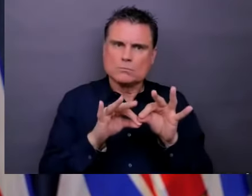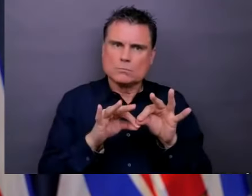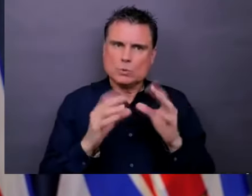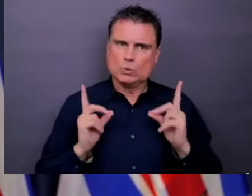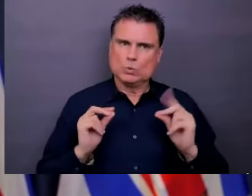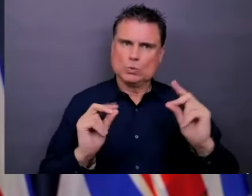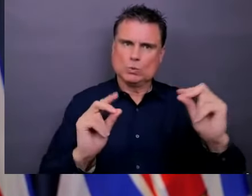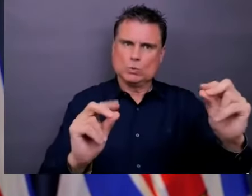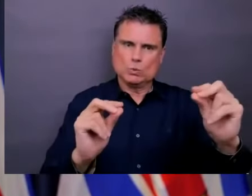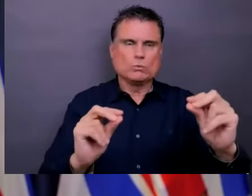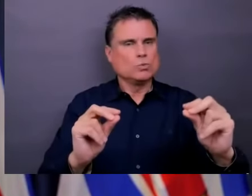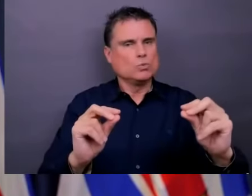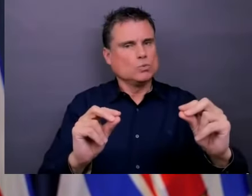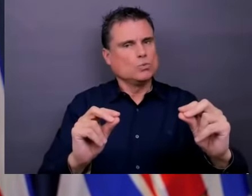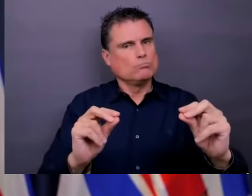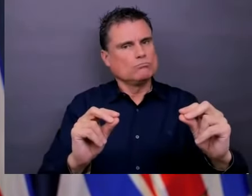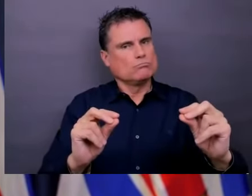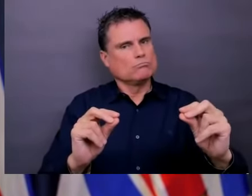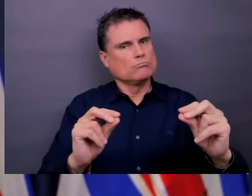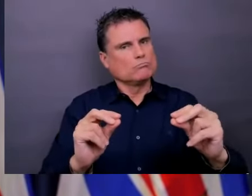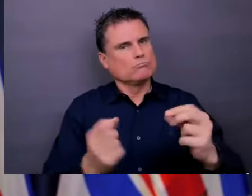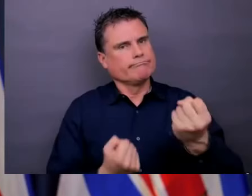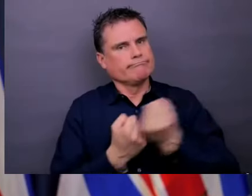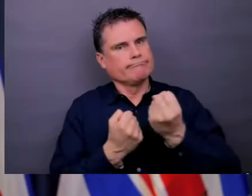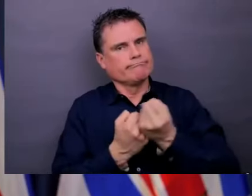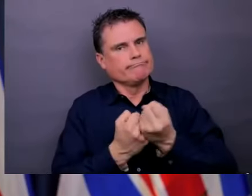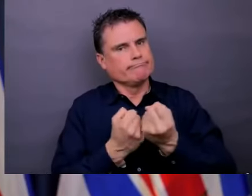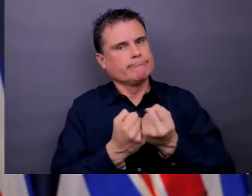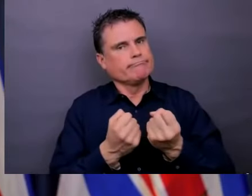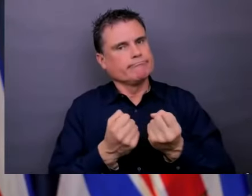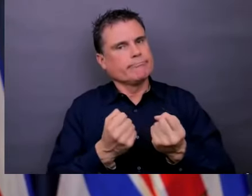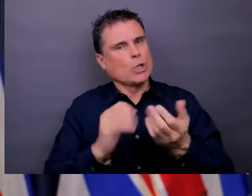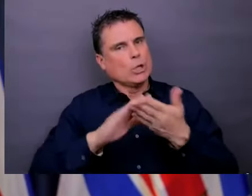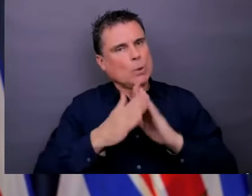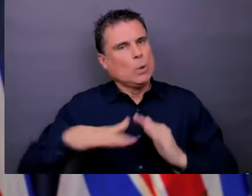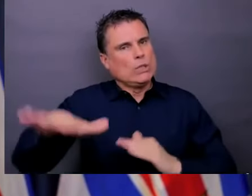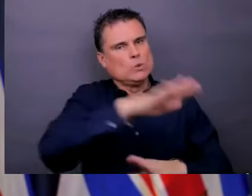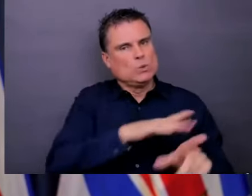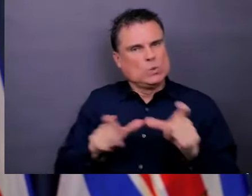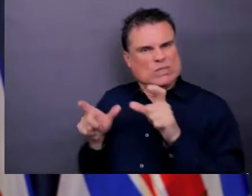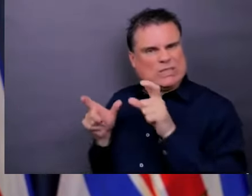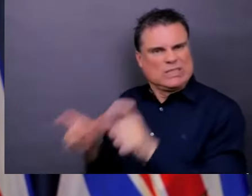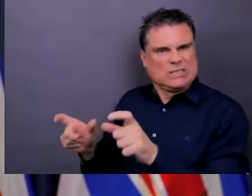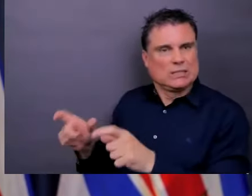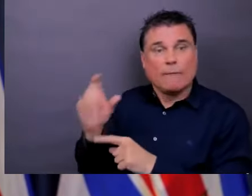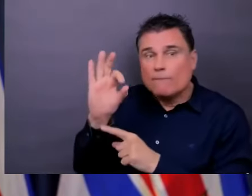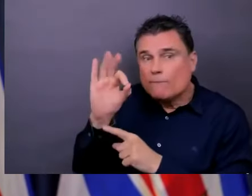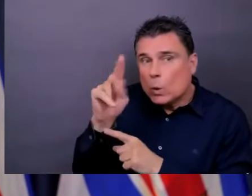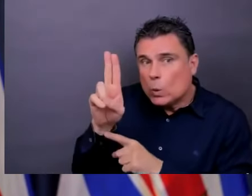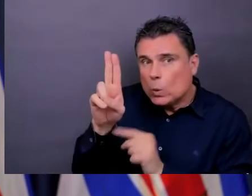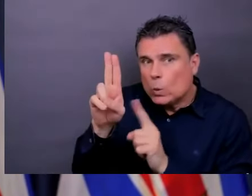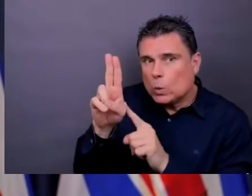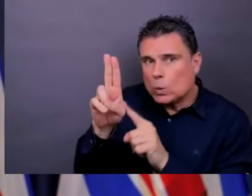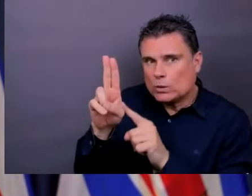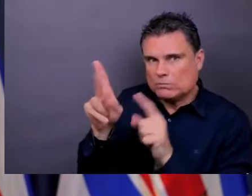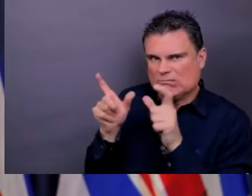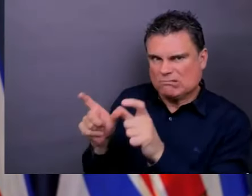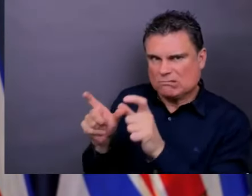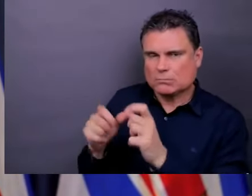the months to come. I wanted to also note, as Dr. Henry said, that